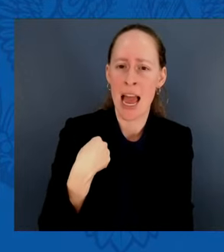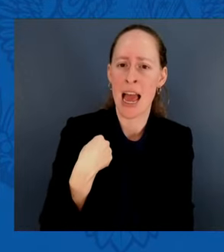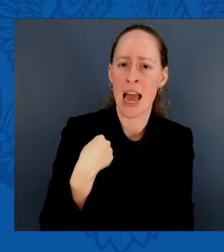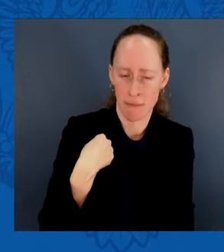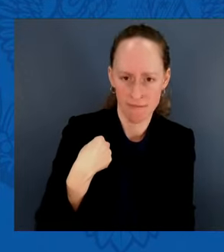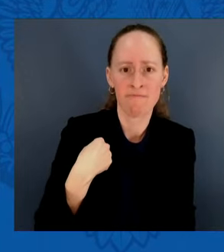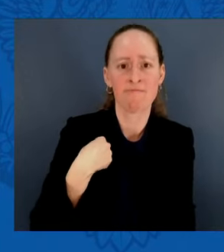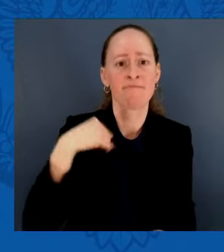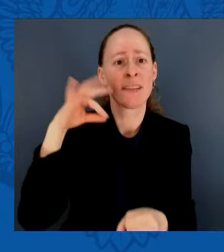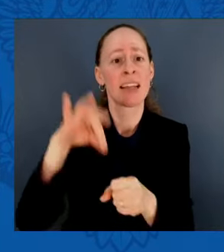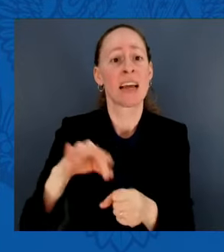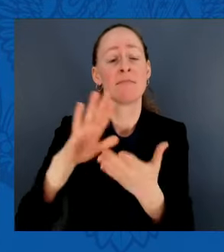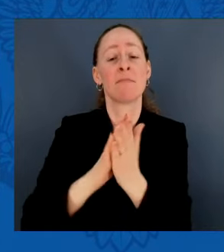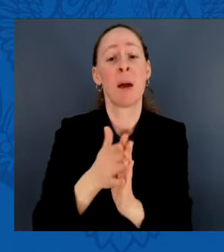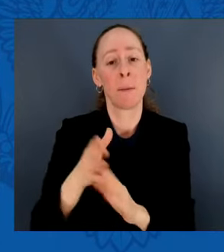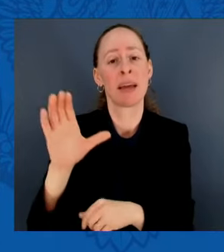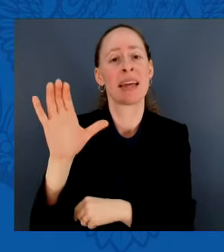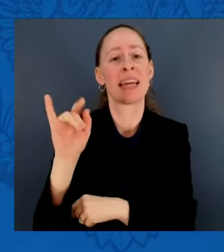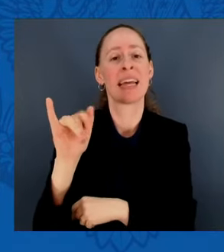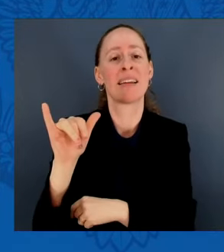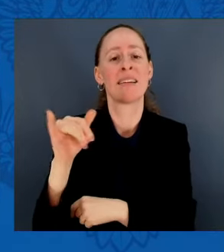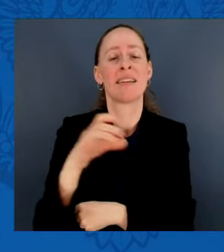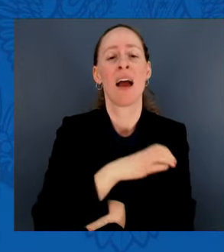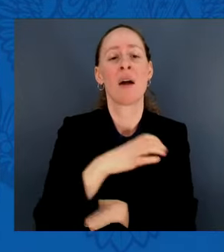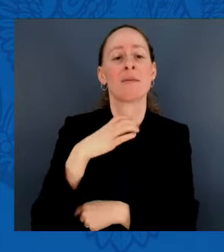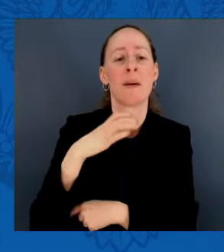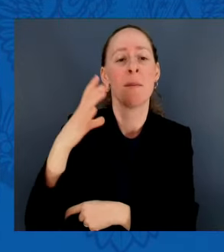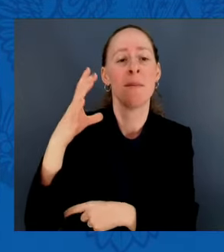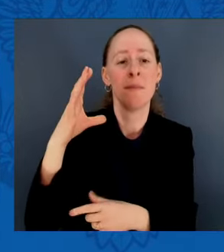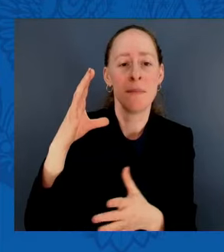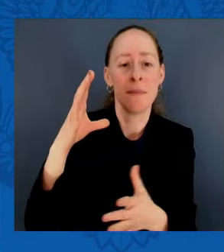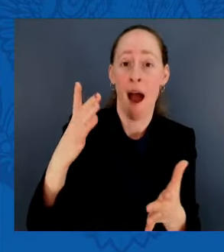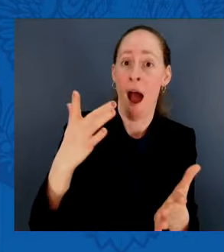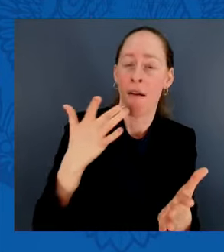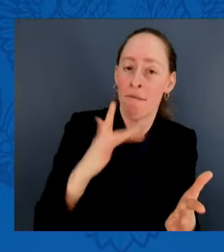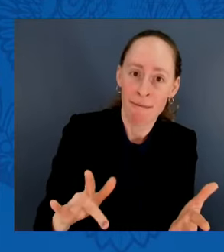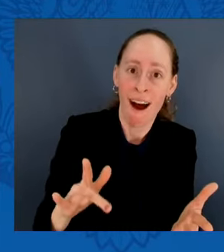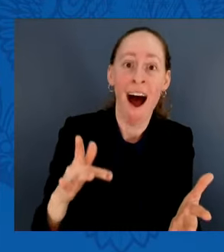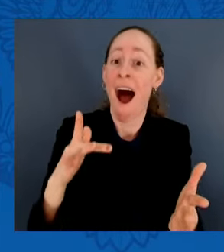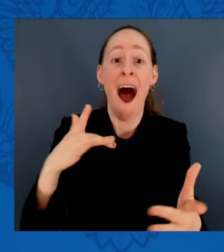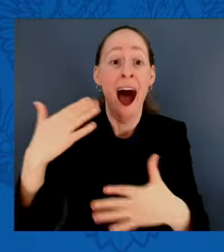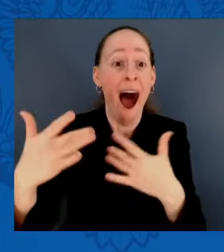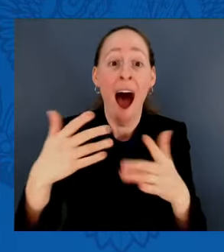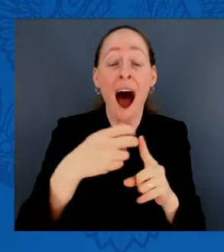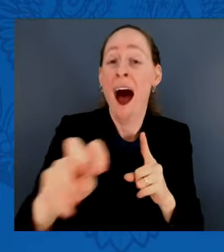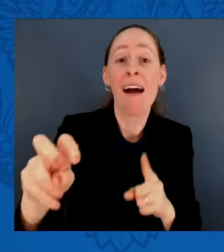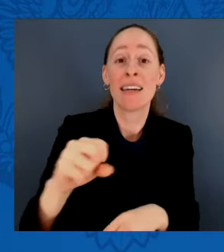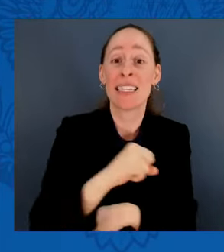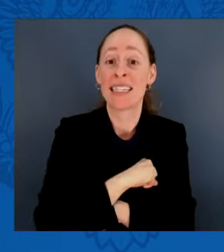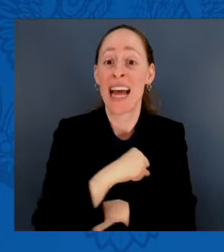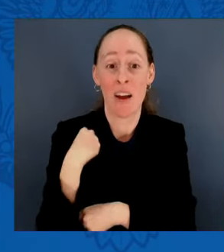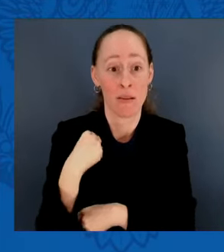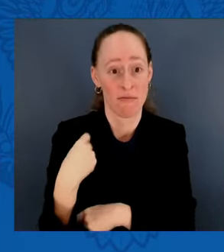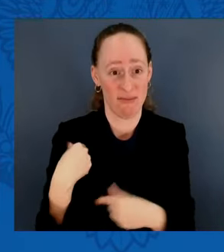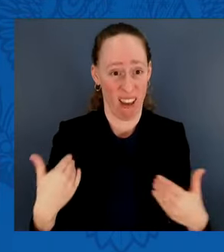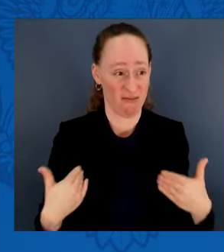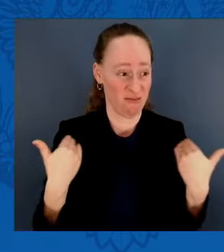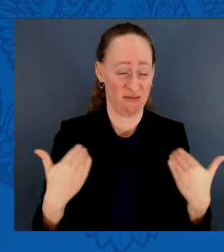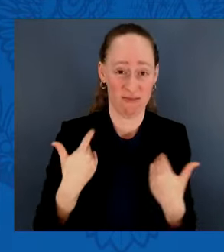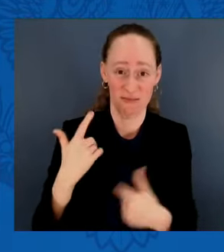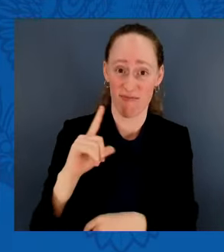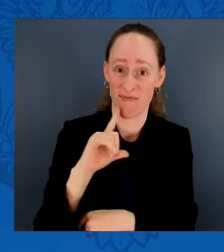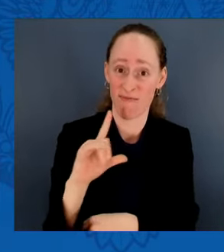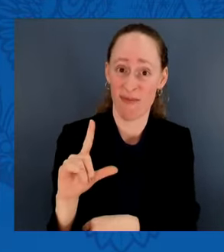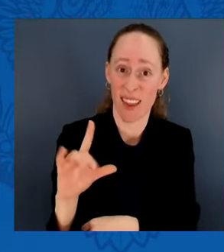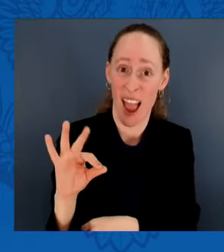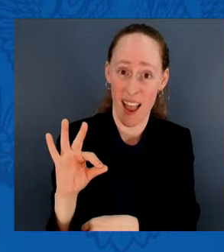running at age 29. Then vice president, our first black president. now president, to the first women